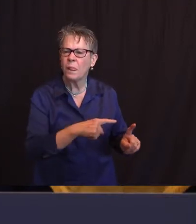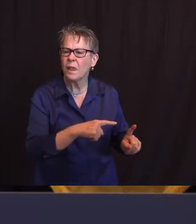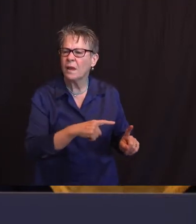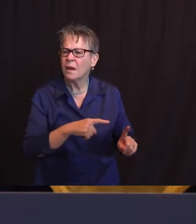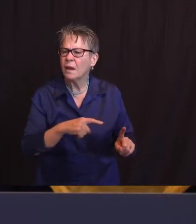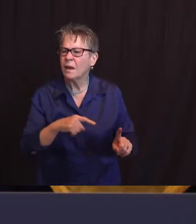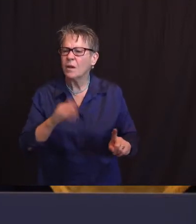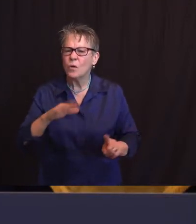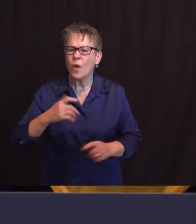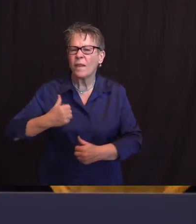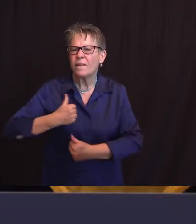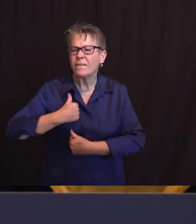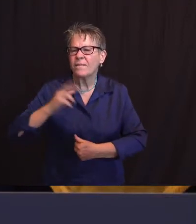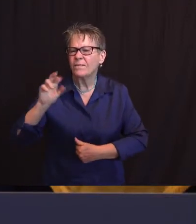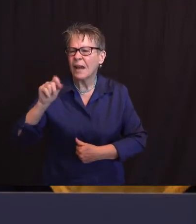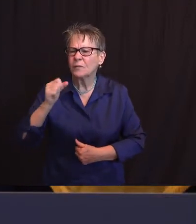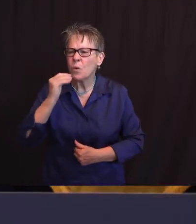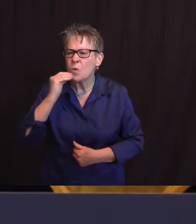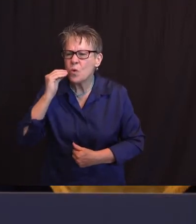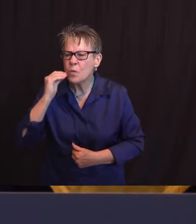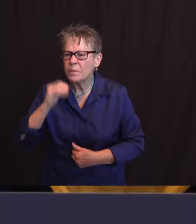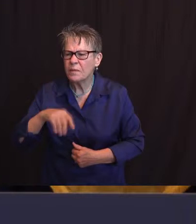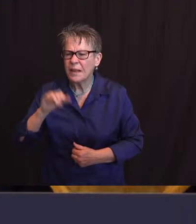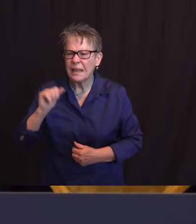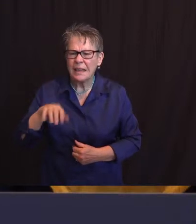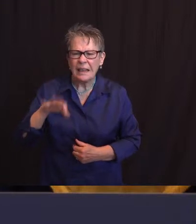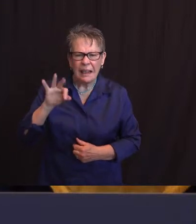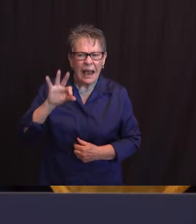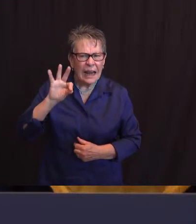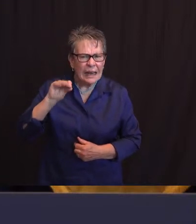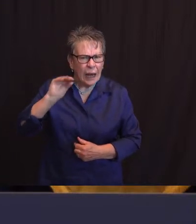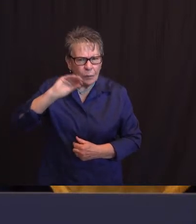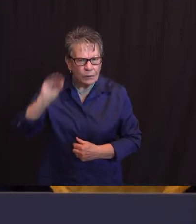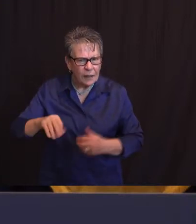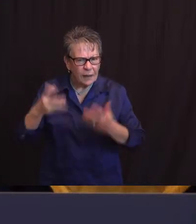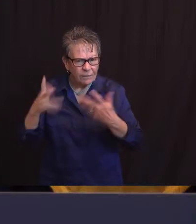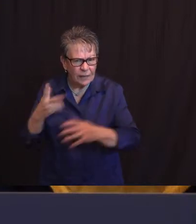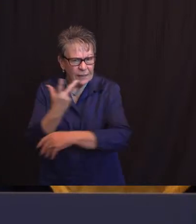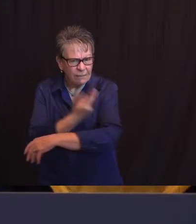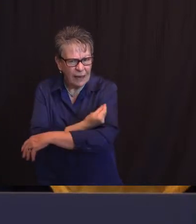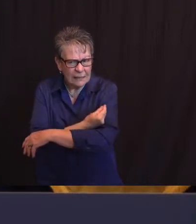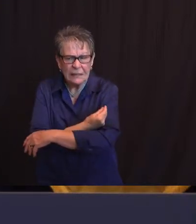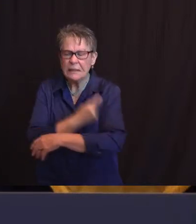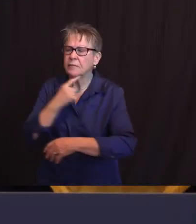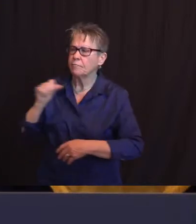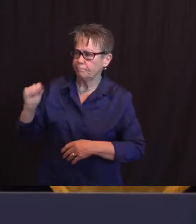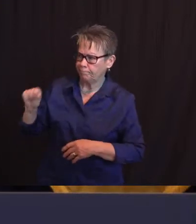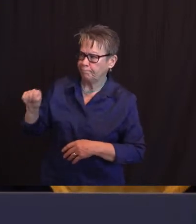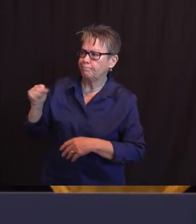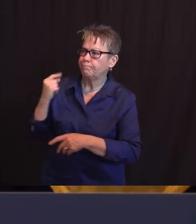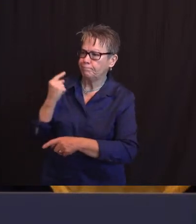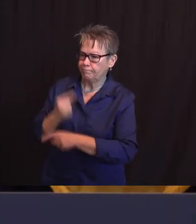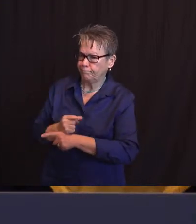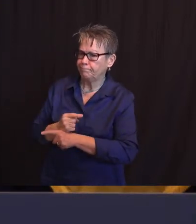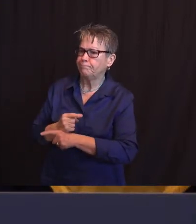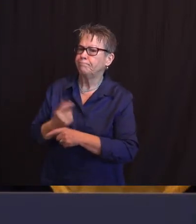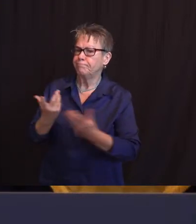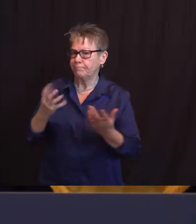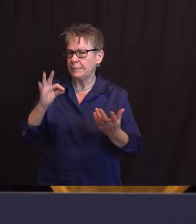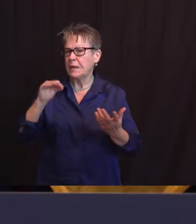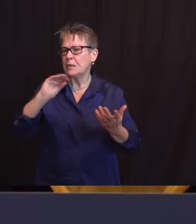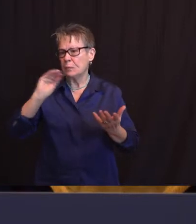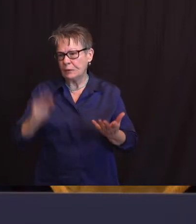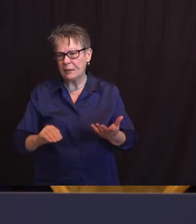care, that's at the high end, yes, presumably, right? So that's an important point to make. And secondly, if my numbers are right, we